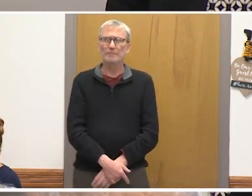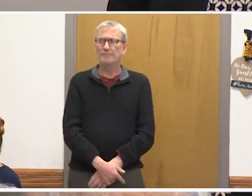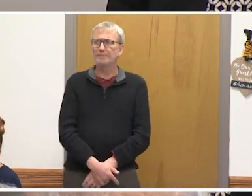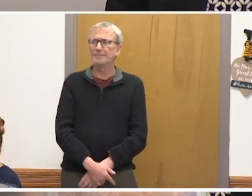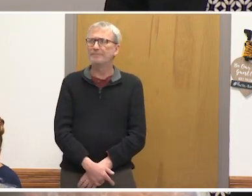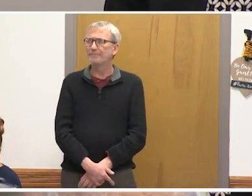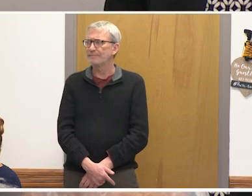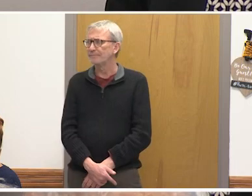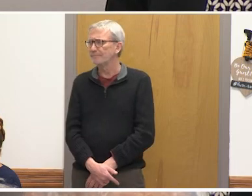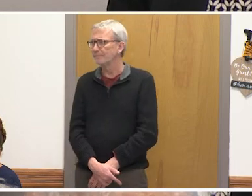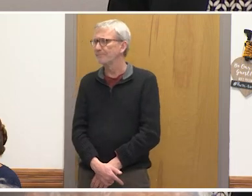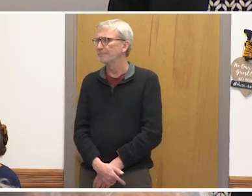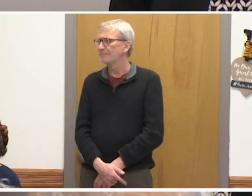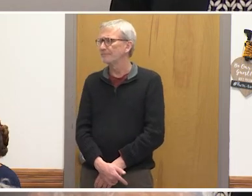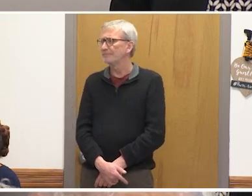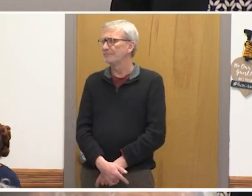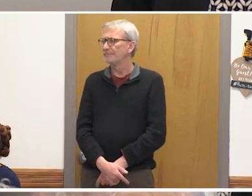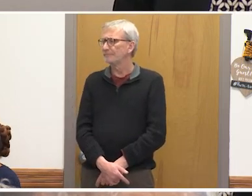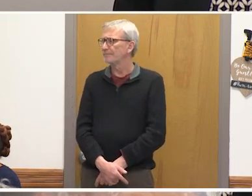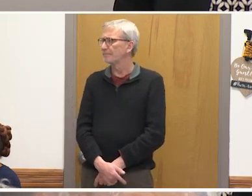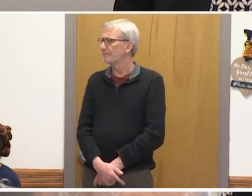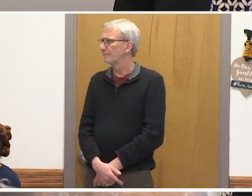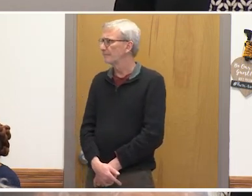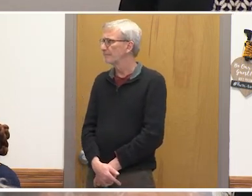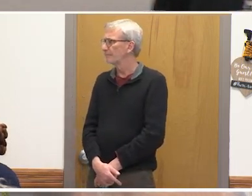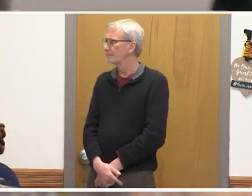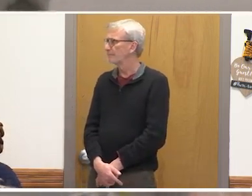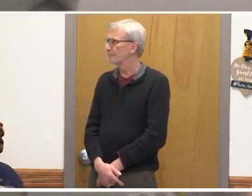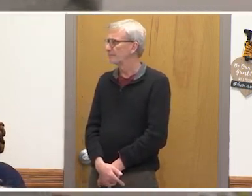I can expand upon it if you want to talk more after.